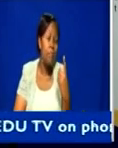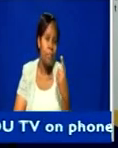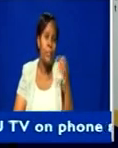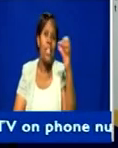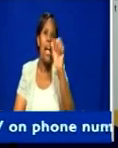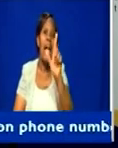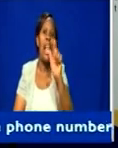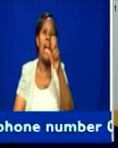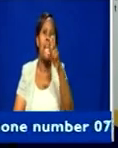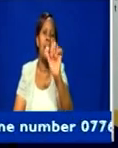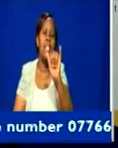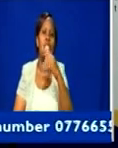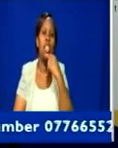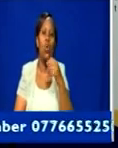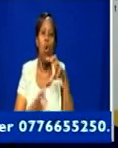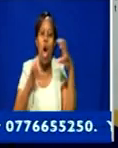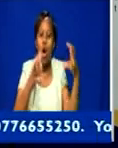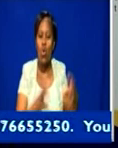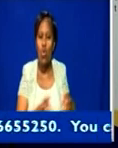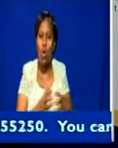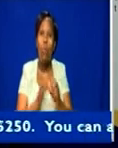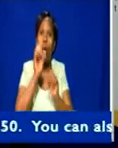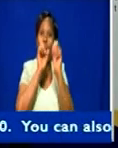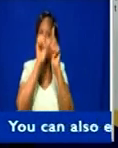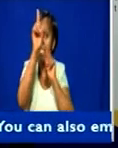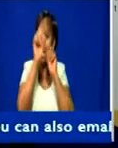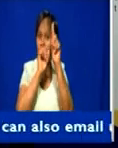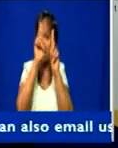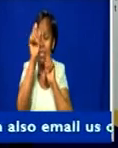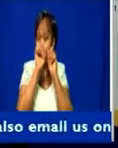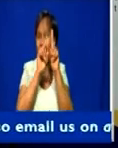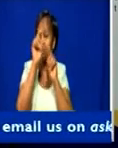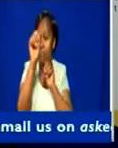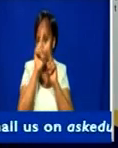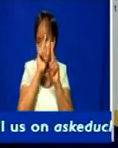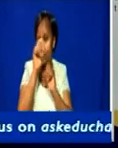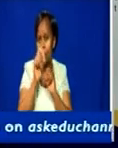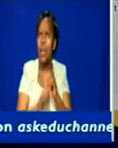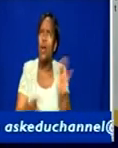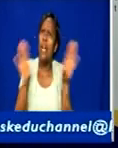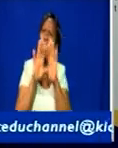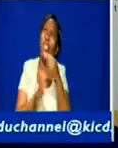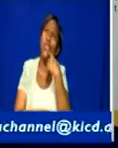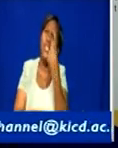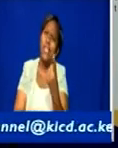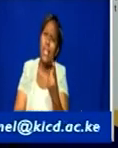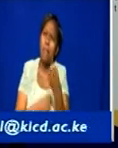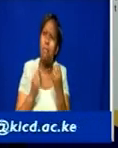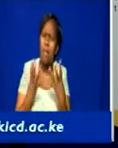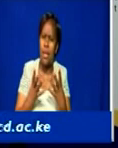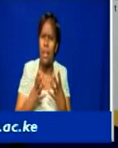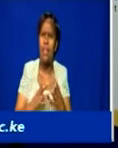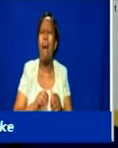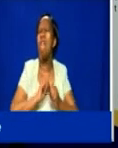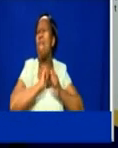galaxy refers to a group of stars. Oh, a group of stars is A called group of galaxy. stars. So at night I see a Yes, galaxy of but stars. they are very